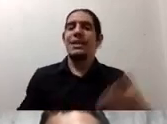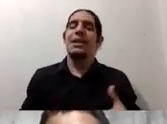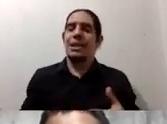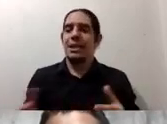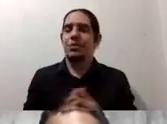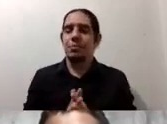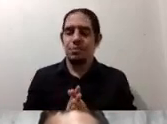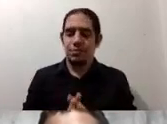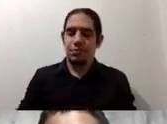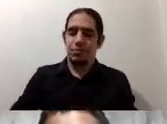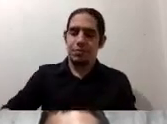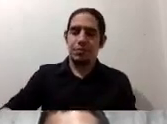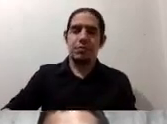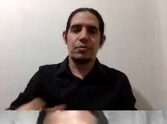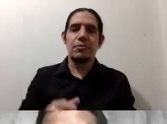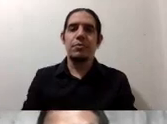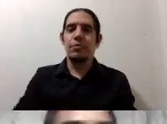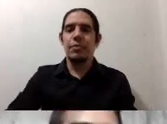form in the classroom?